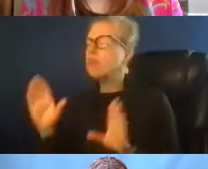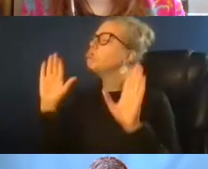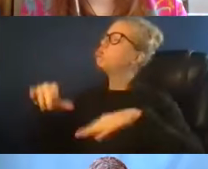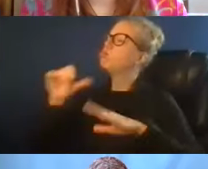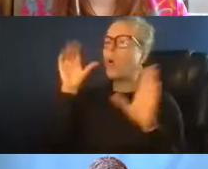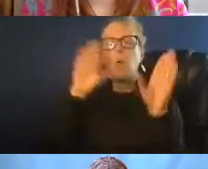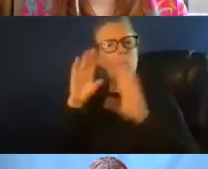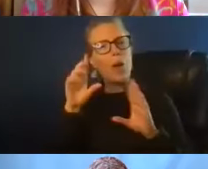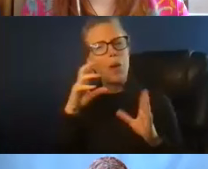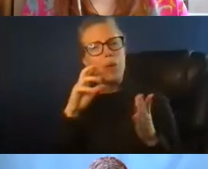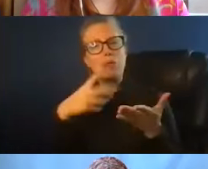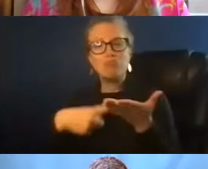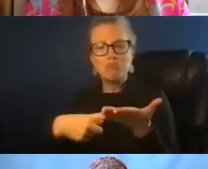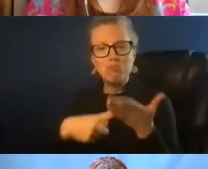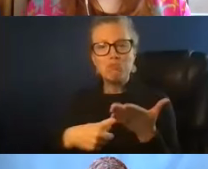all about it.